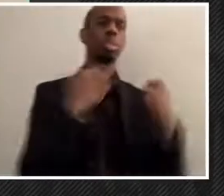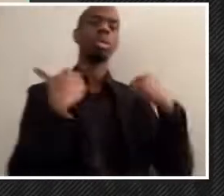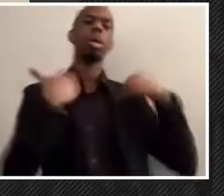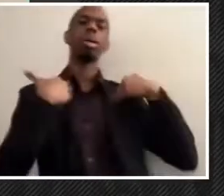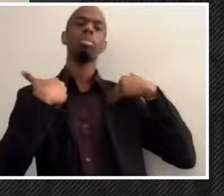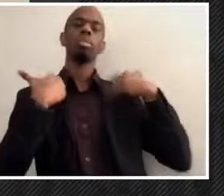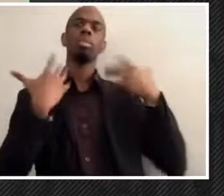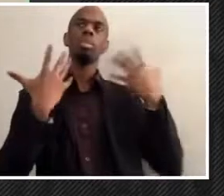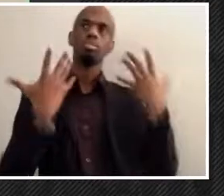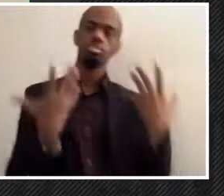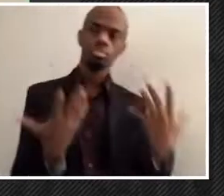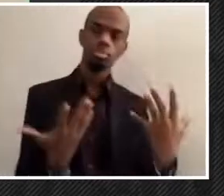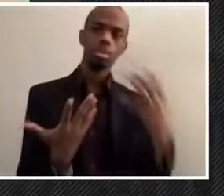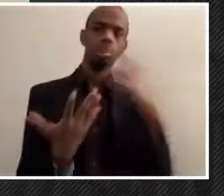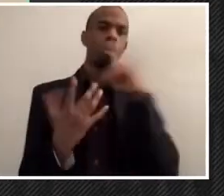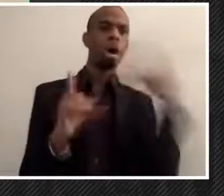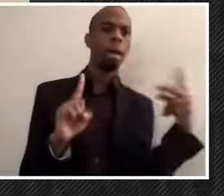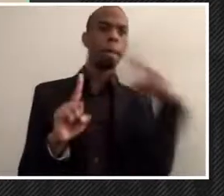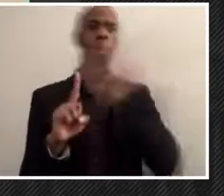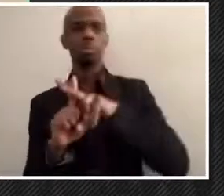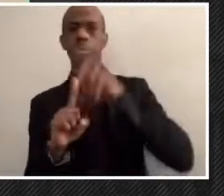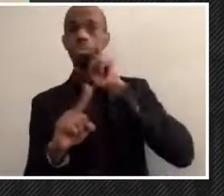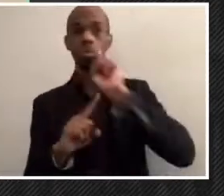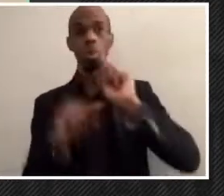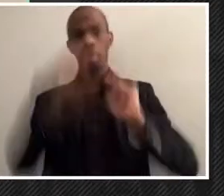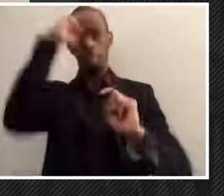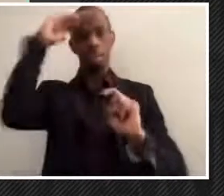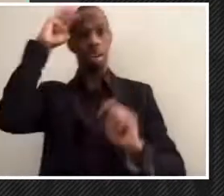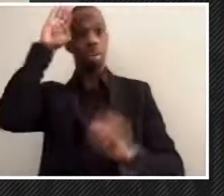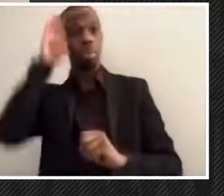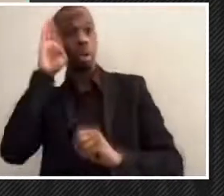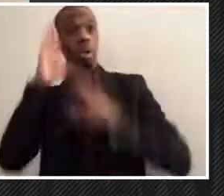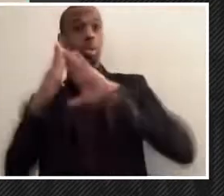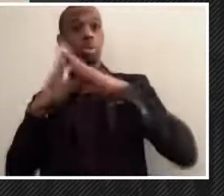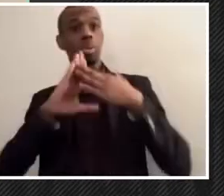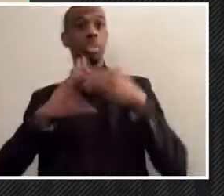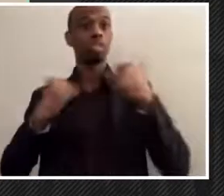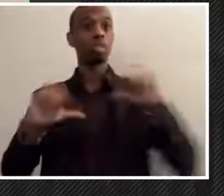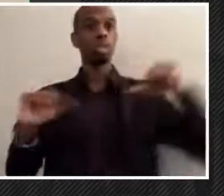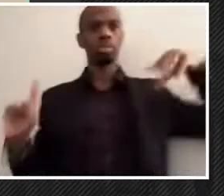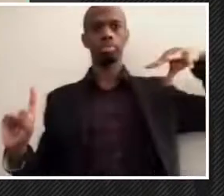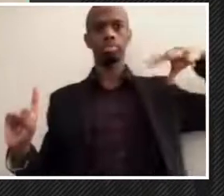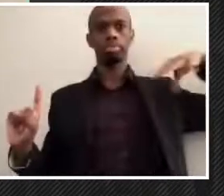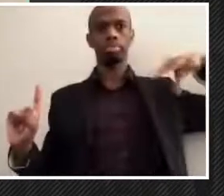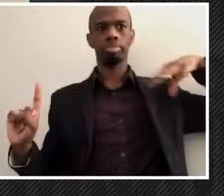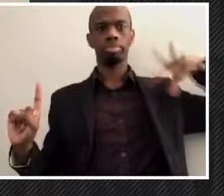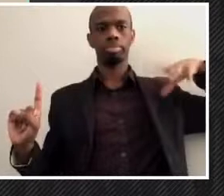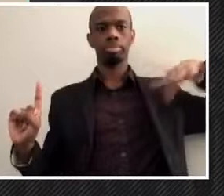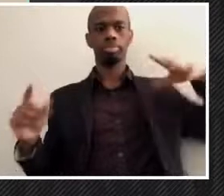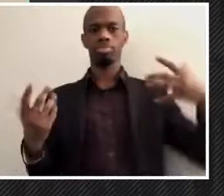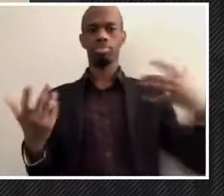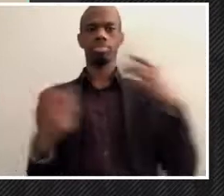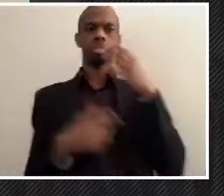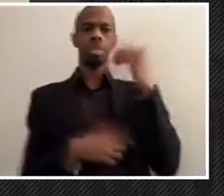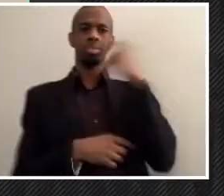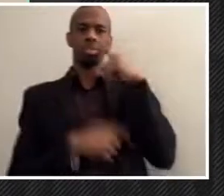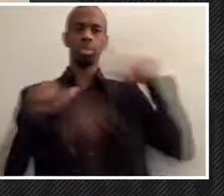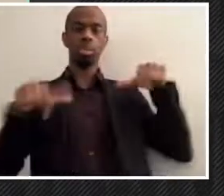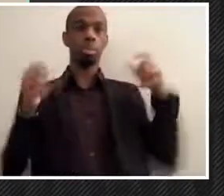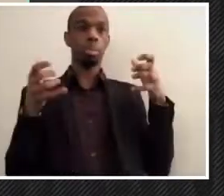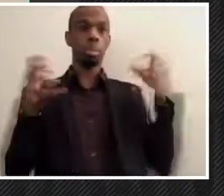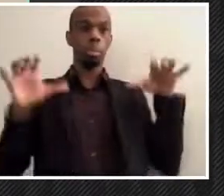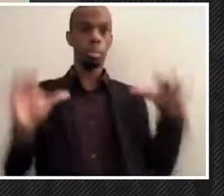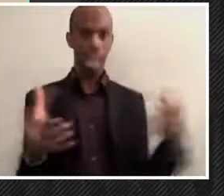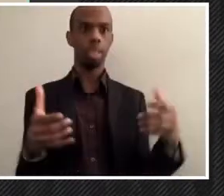and Brown communities who are organizing and the threat and concerns of being surveilled. And in this mass incarceration, police